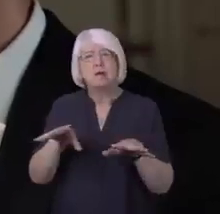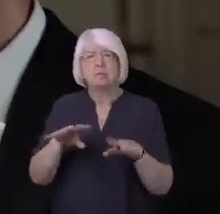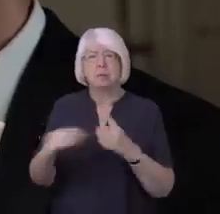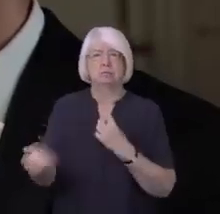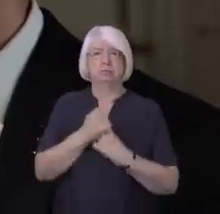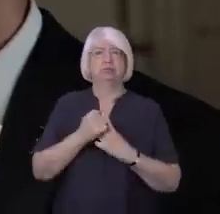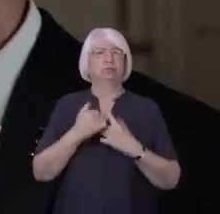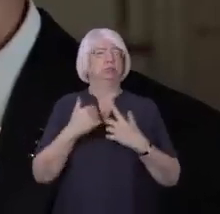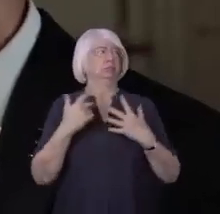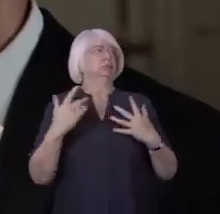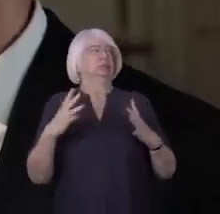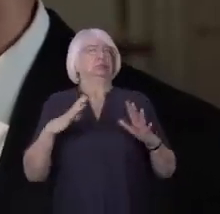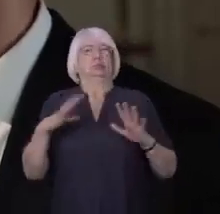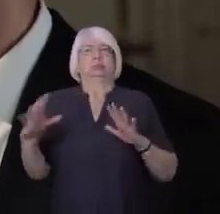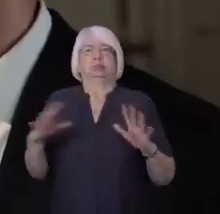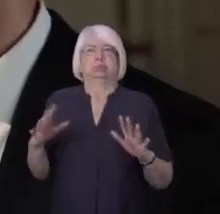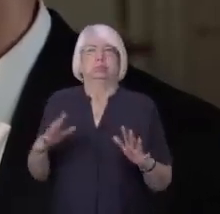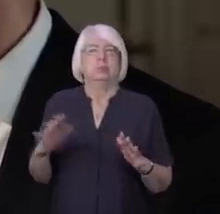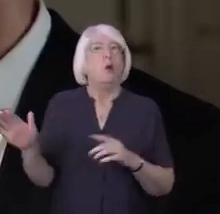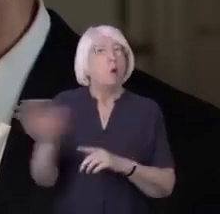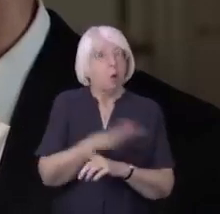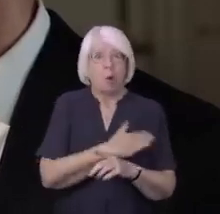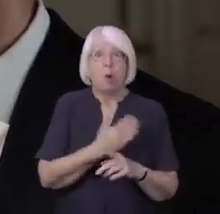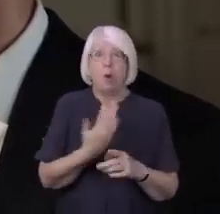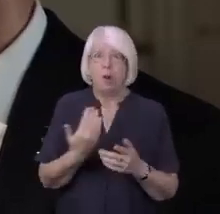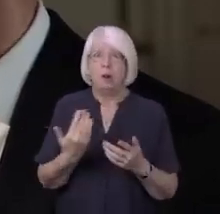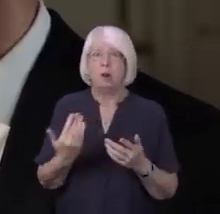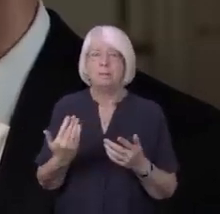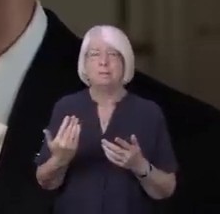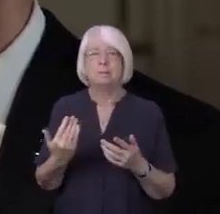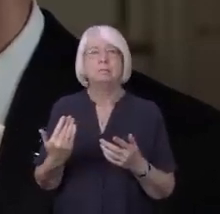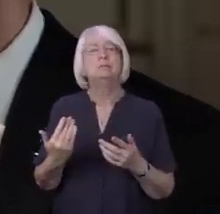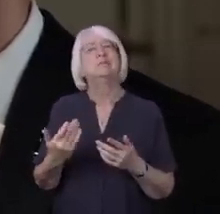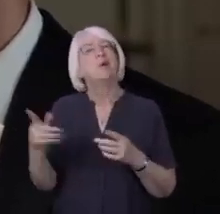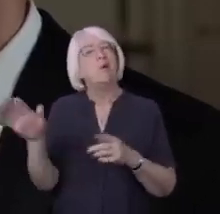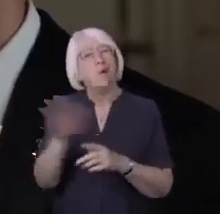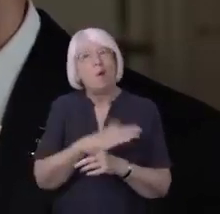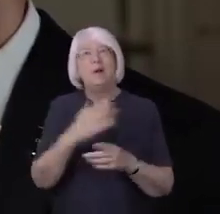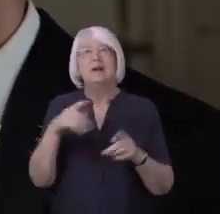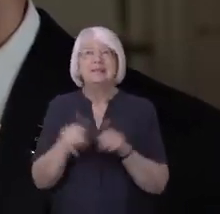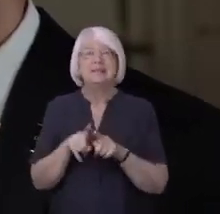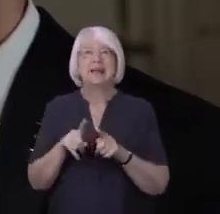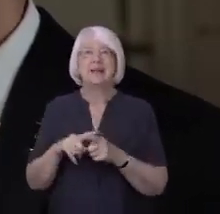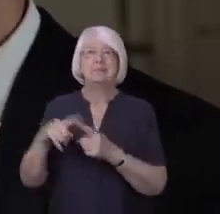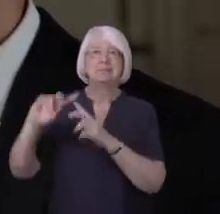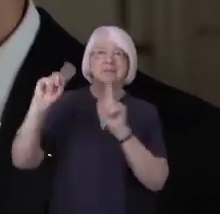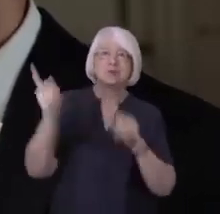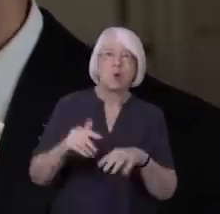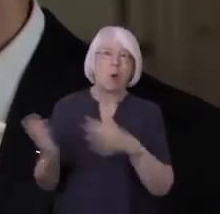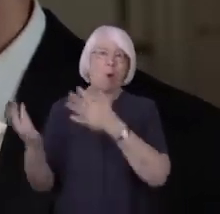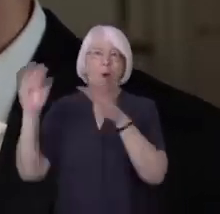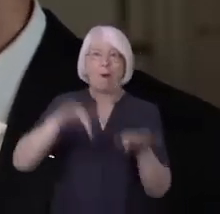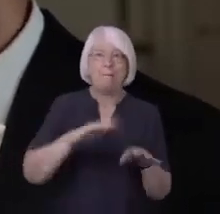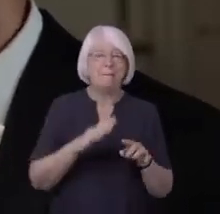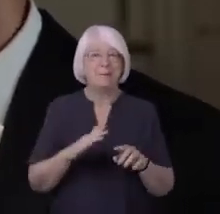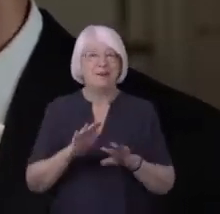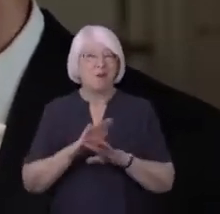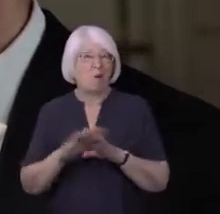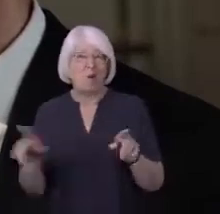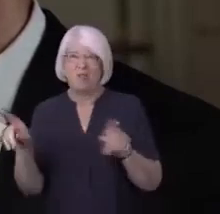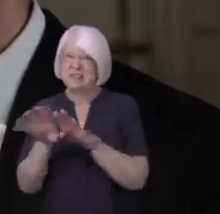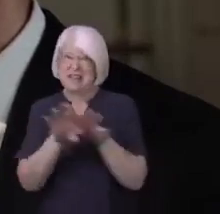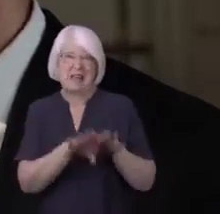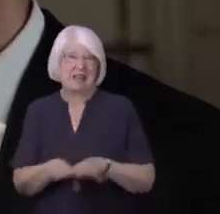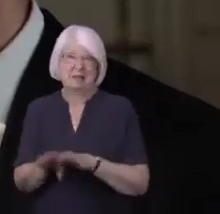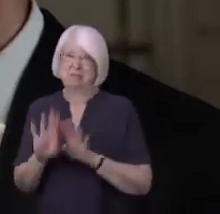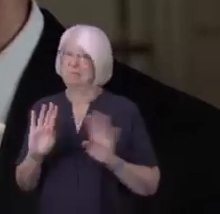lives. But whilst we're all in the same storm, we're not all in the same boat. This crisis has affected the poorest and